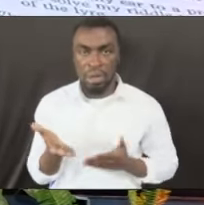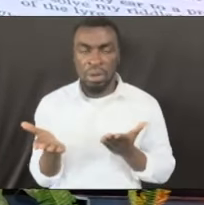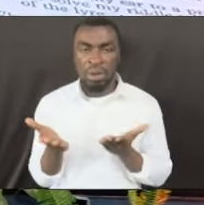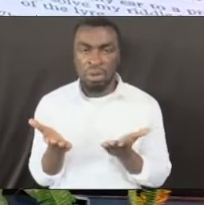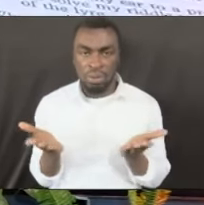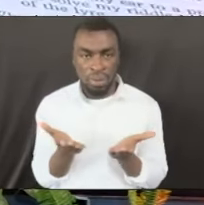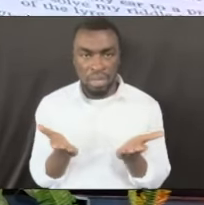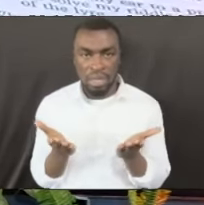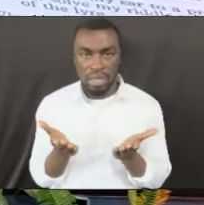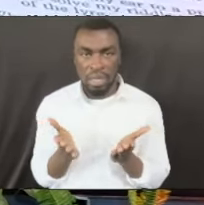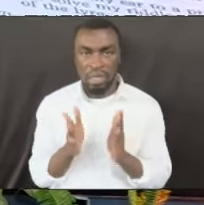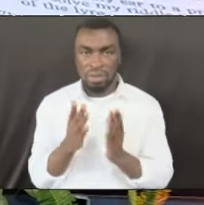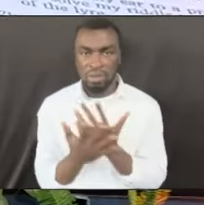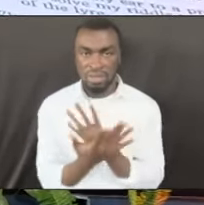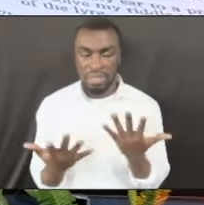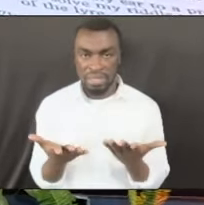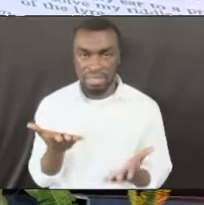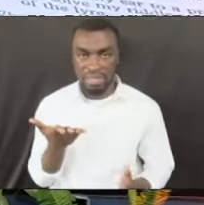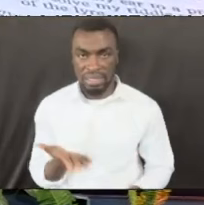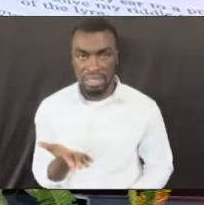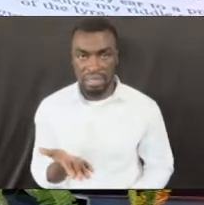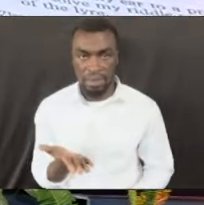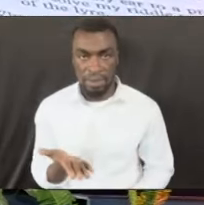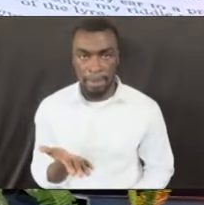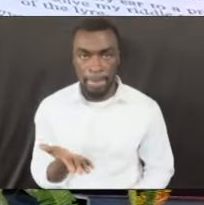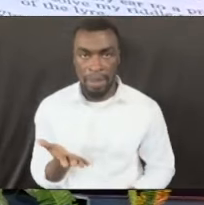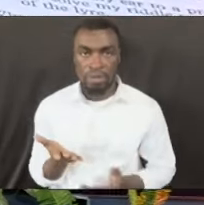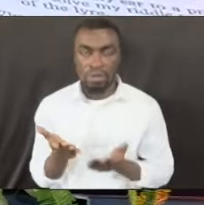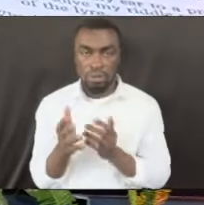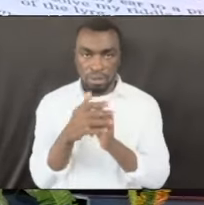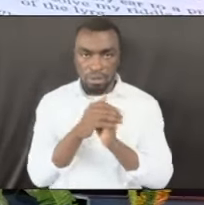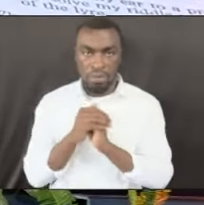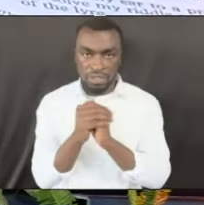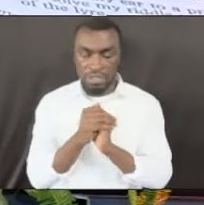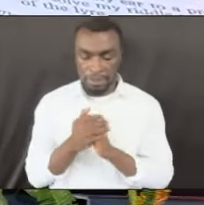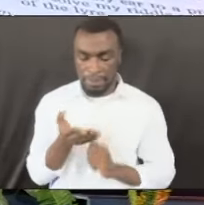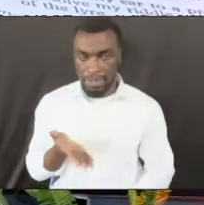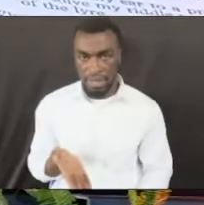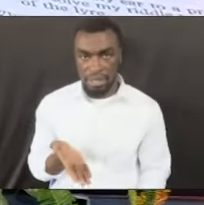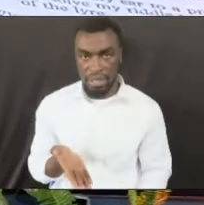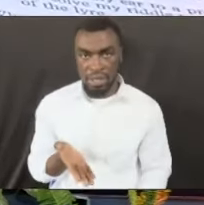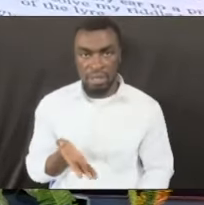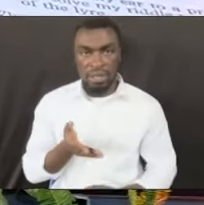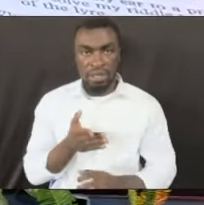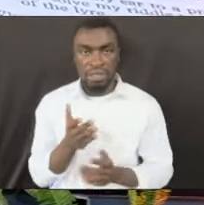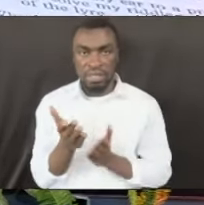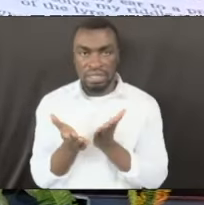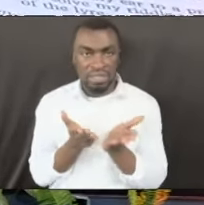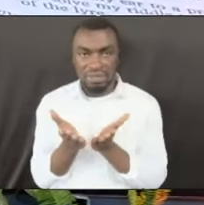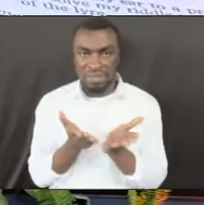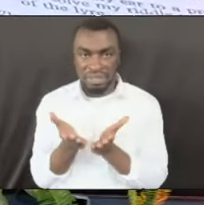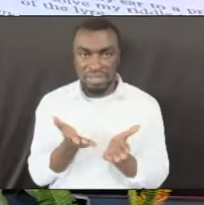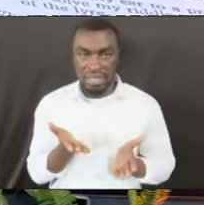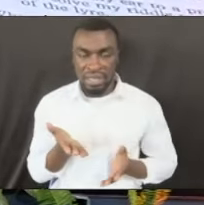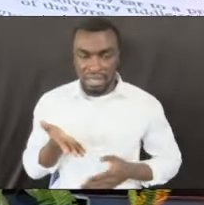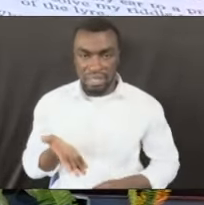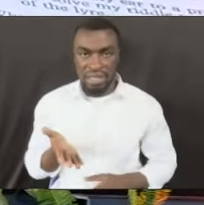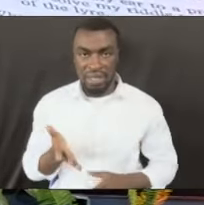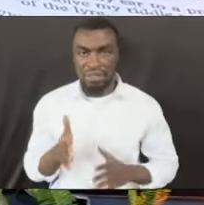there. So I think he's forced to worship here. I think these services here have irresistible power.